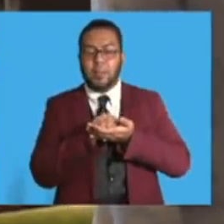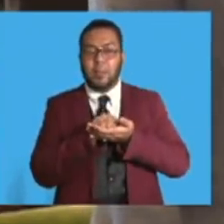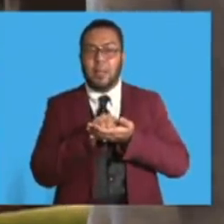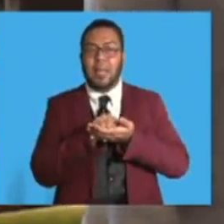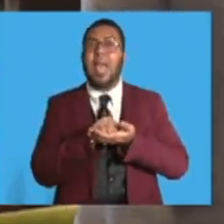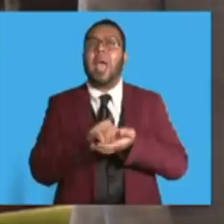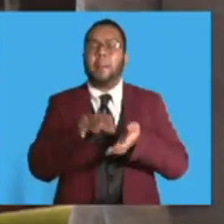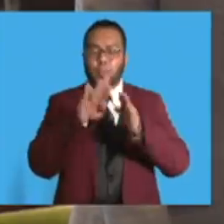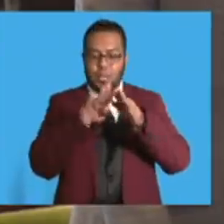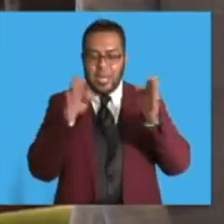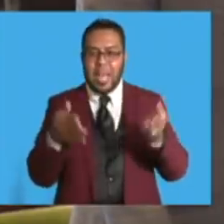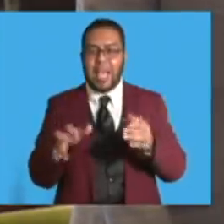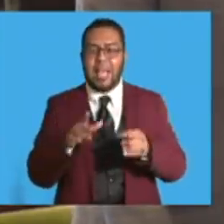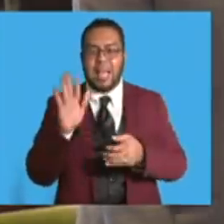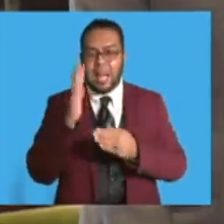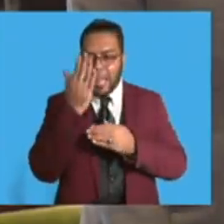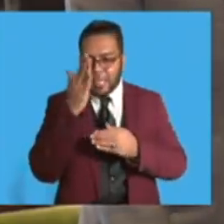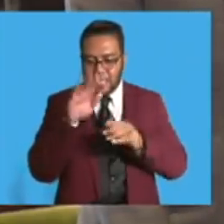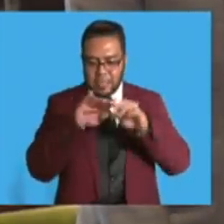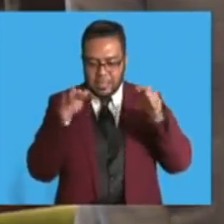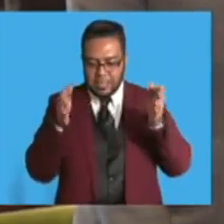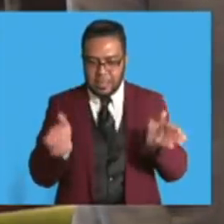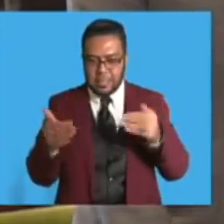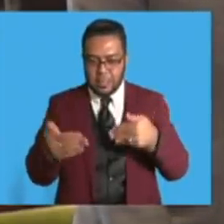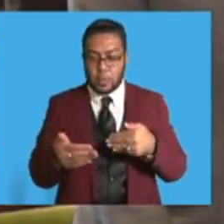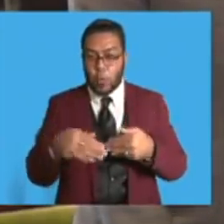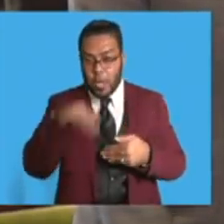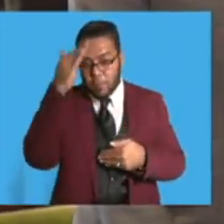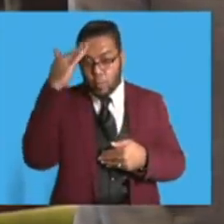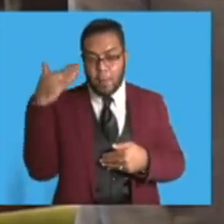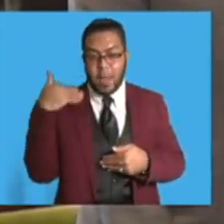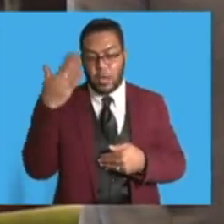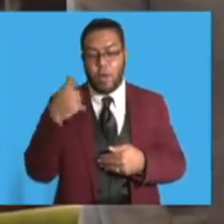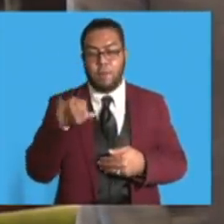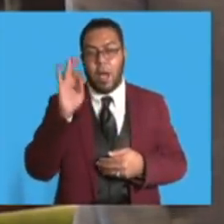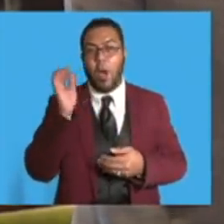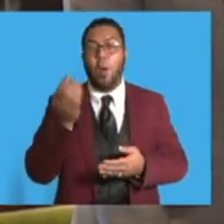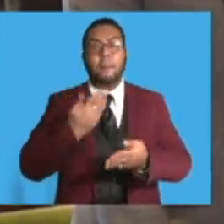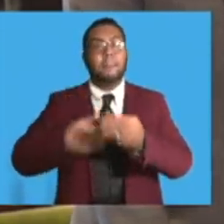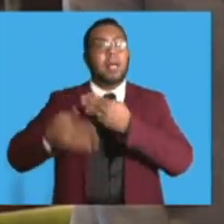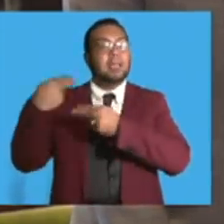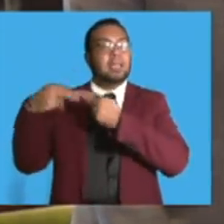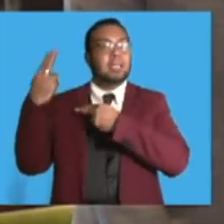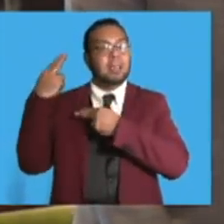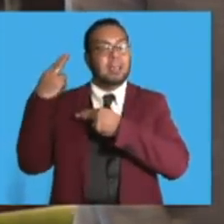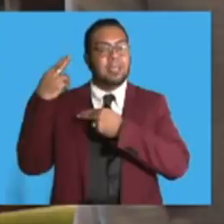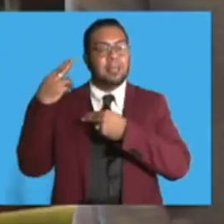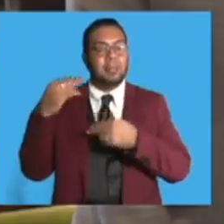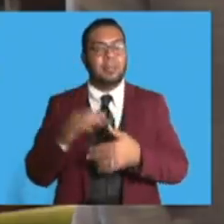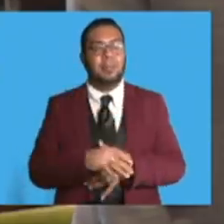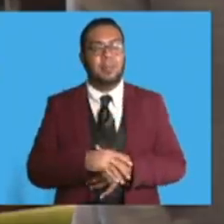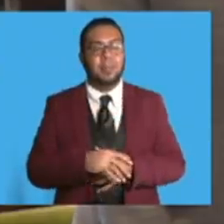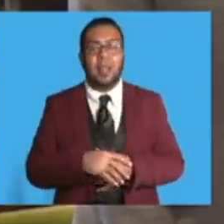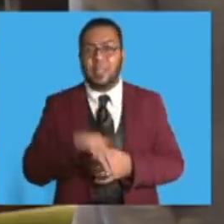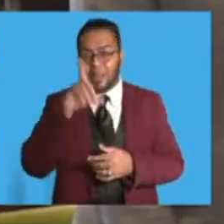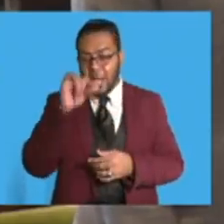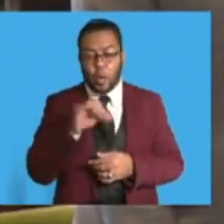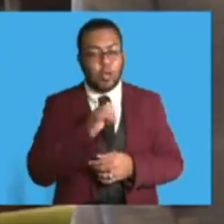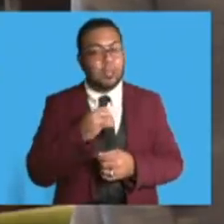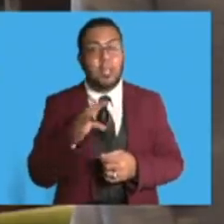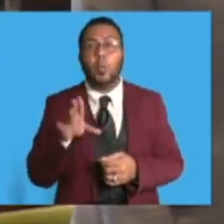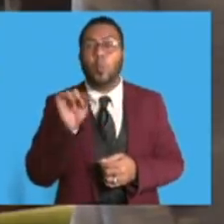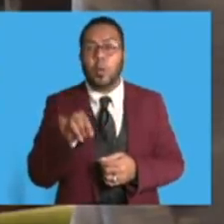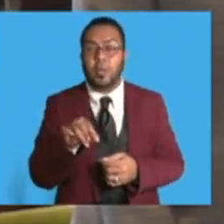case. So we could be reminded of our past. Because any country that cannot deal with its